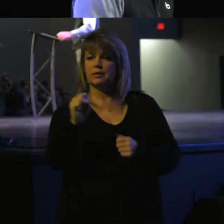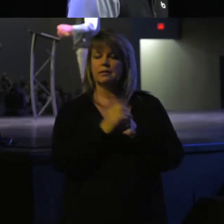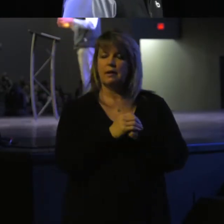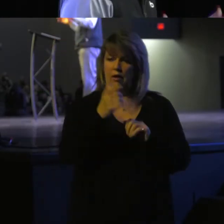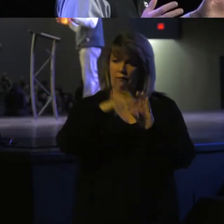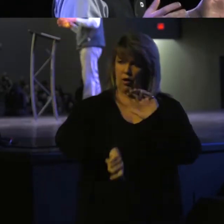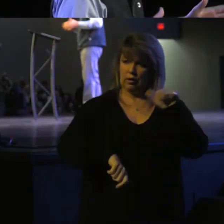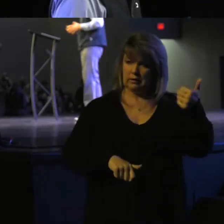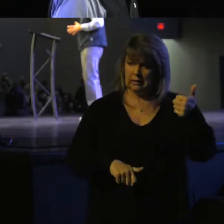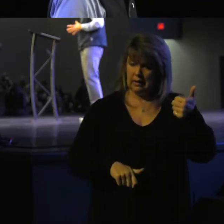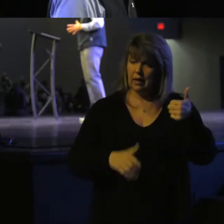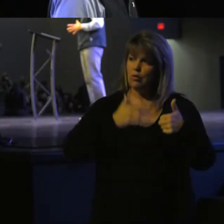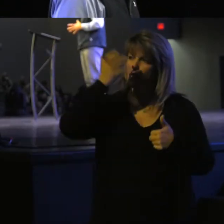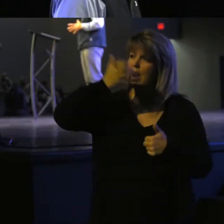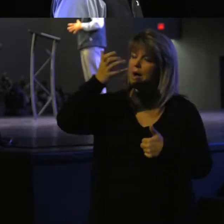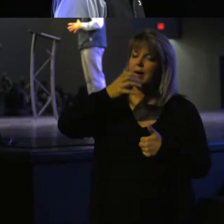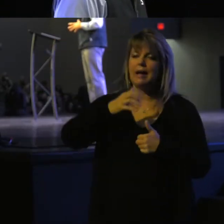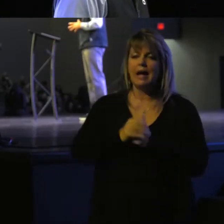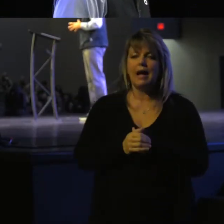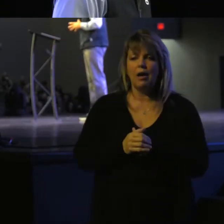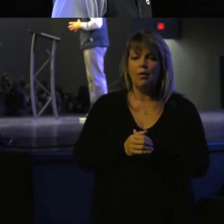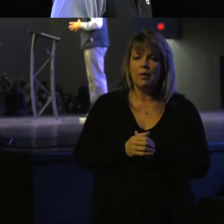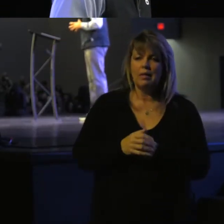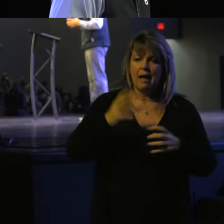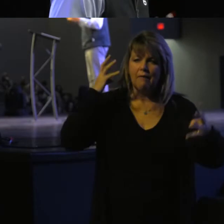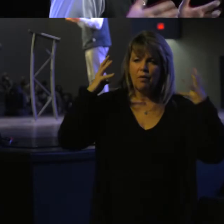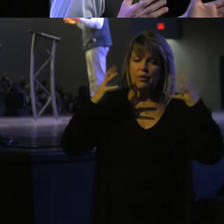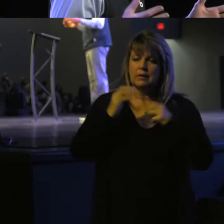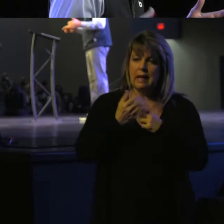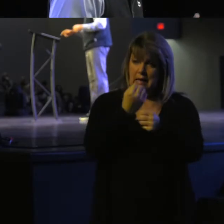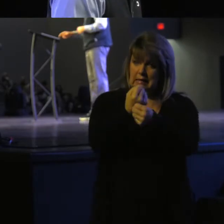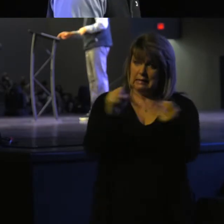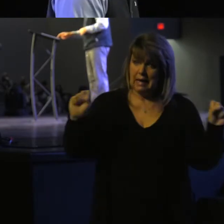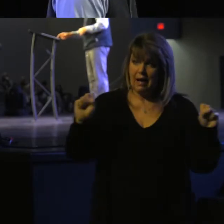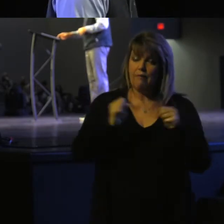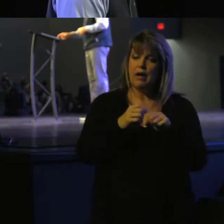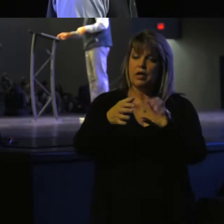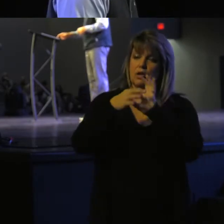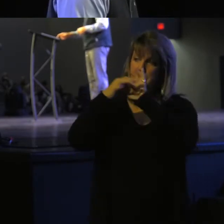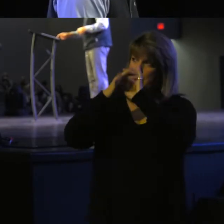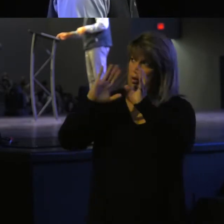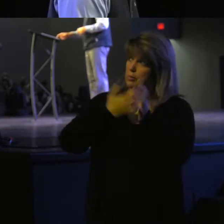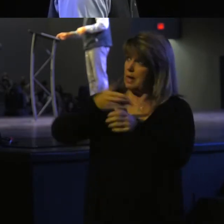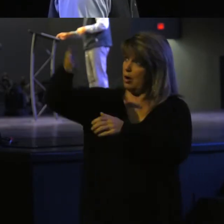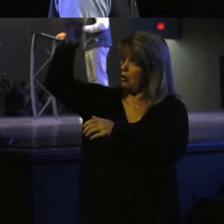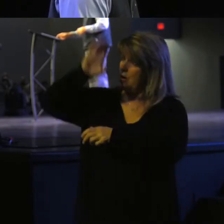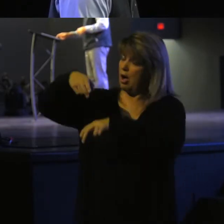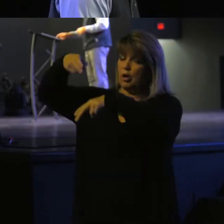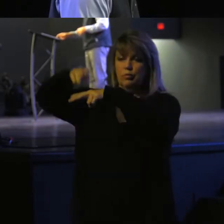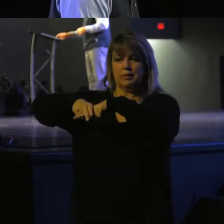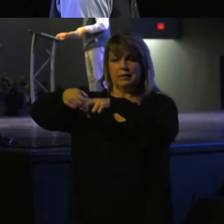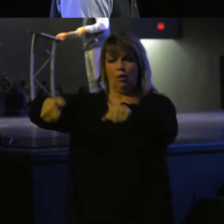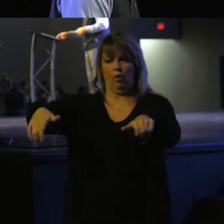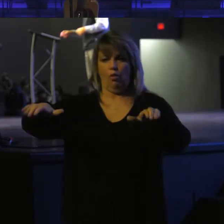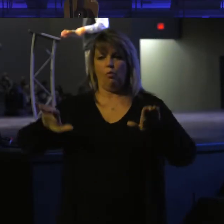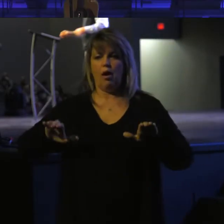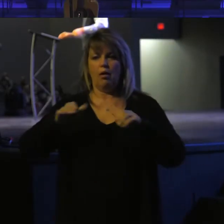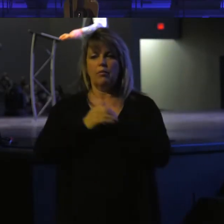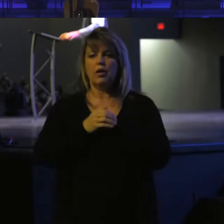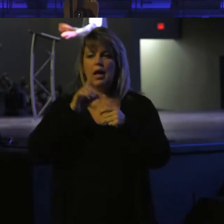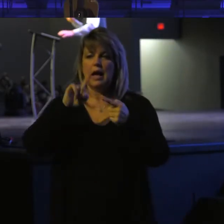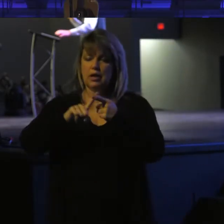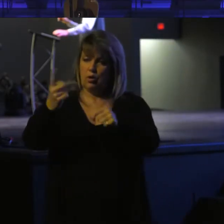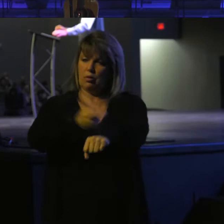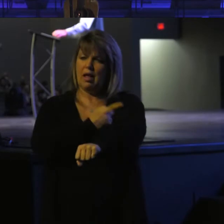Verse 10, and crying out with a loud voice, salvation belongs to our God who sits on the throne and to